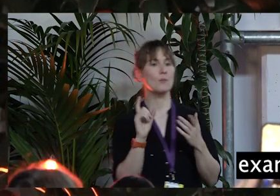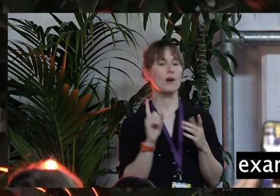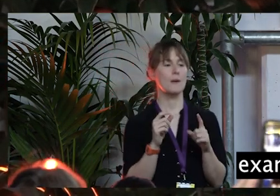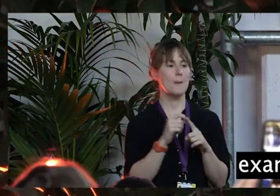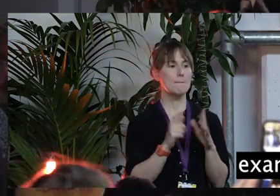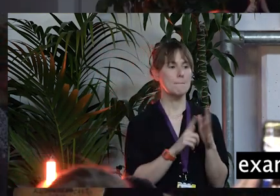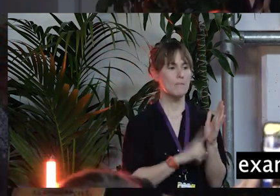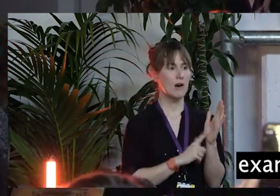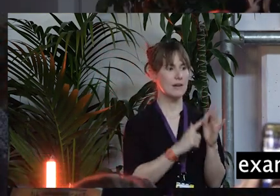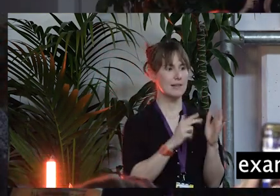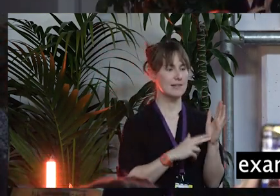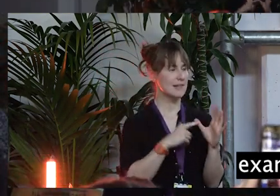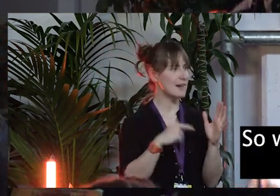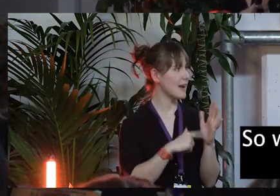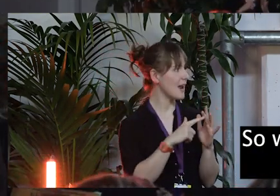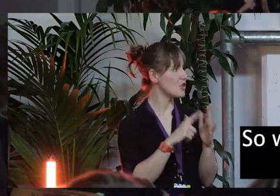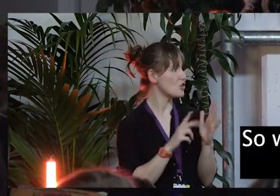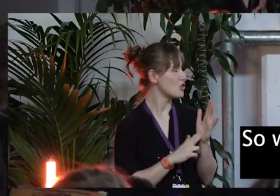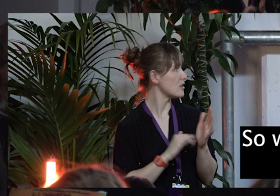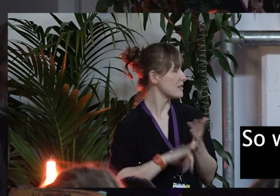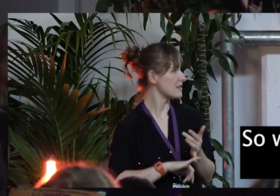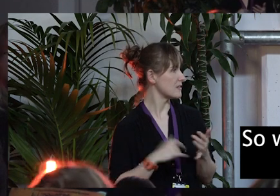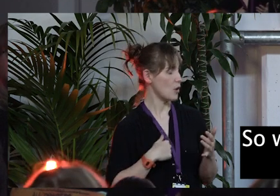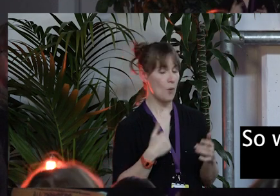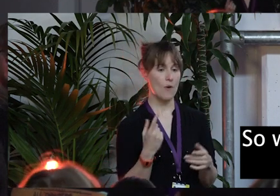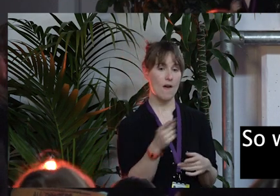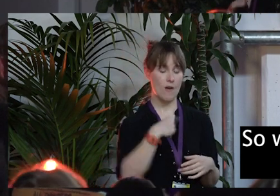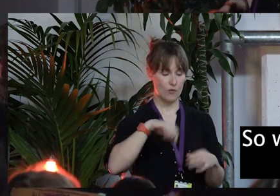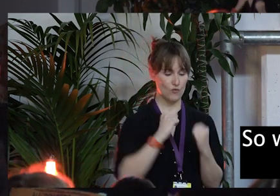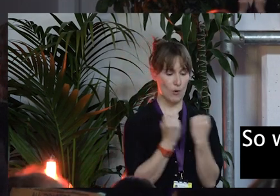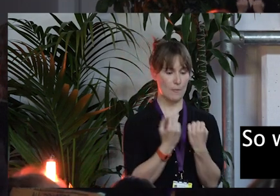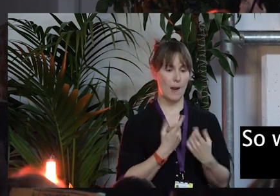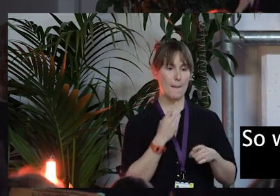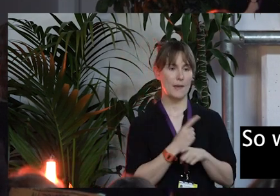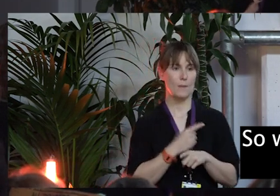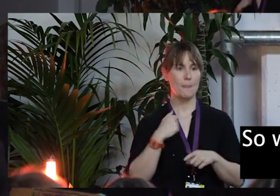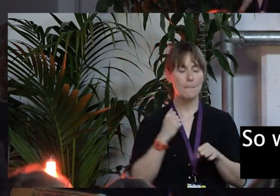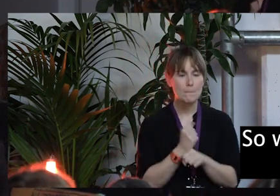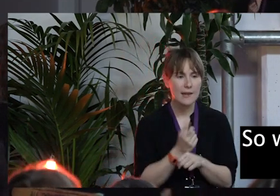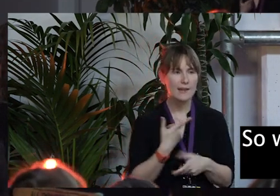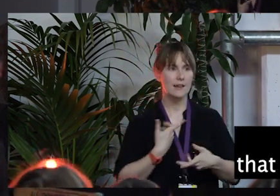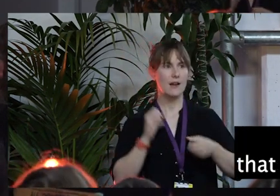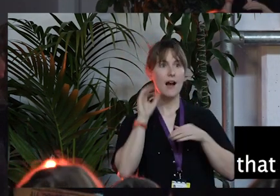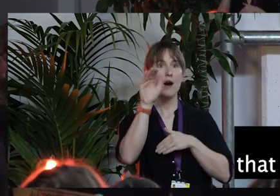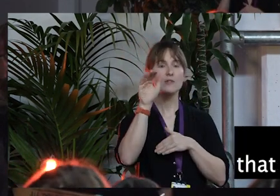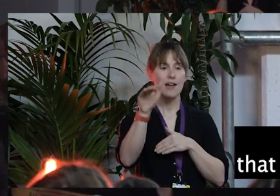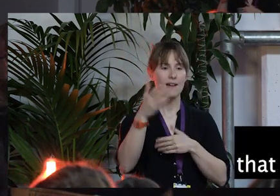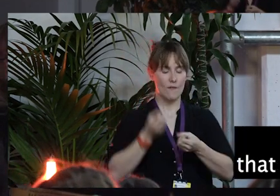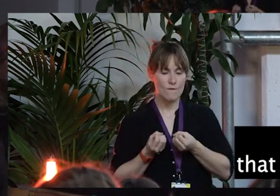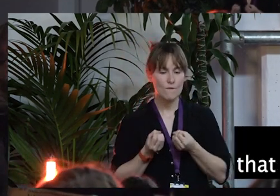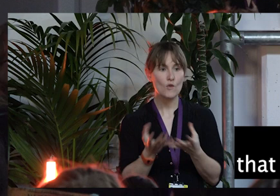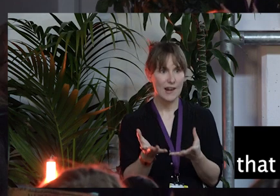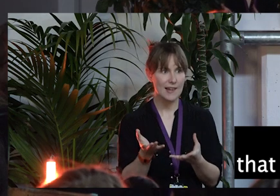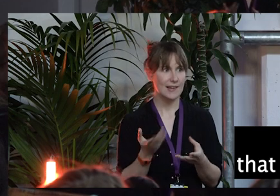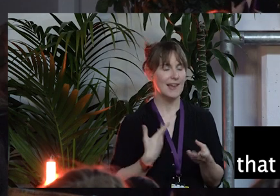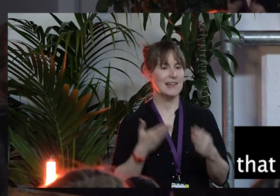good example of how we make projects. So we're all about making usually outdoor, usually free, very accessible projects